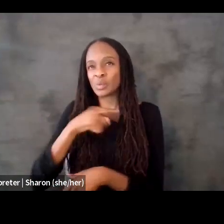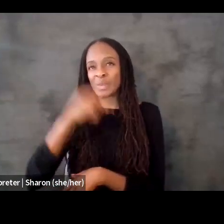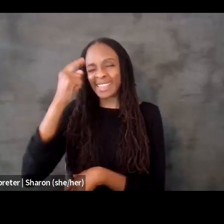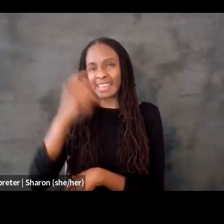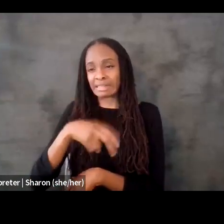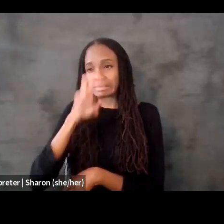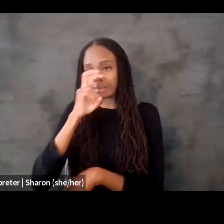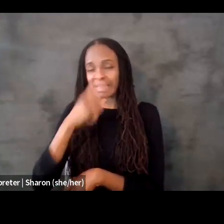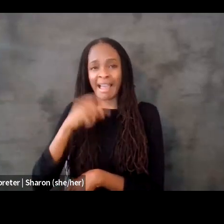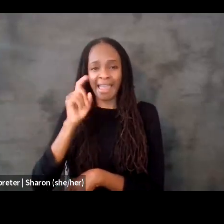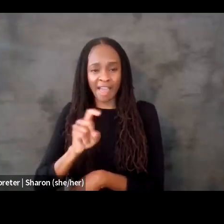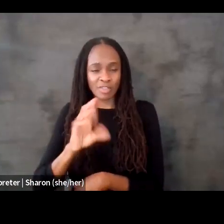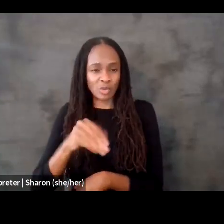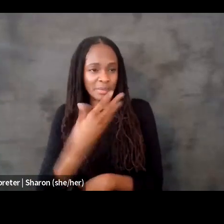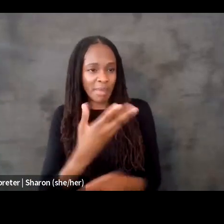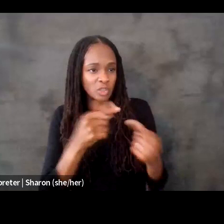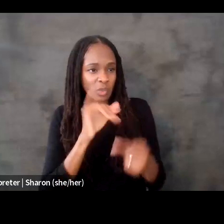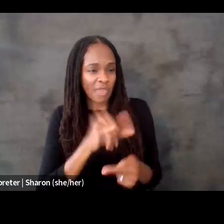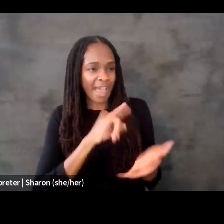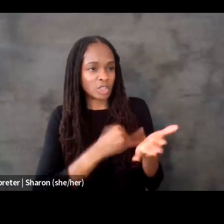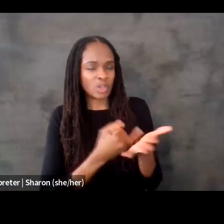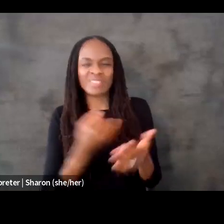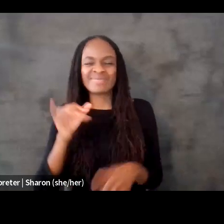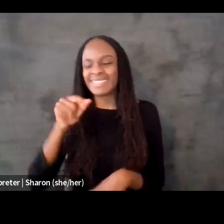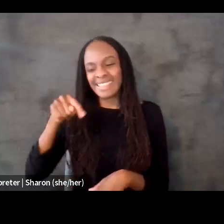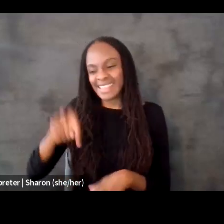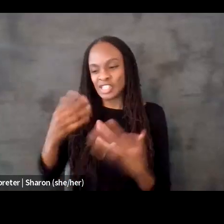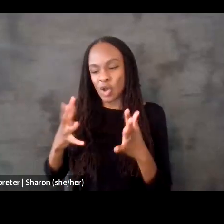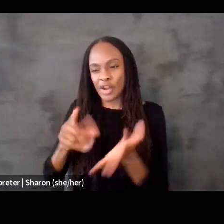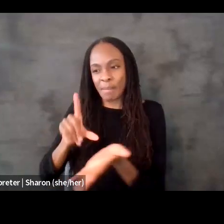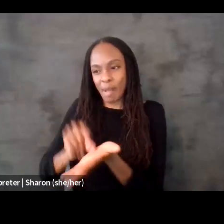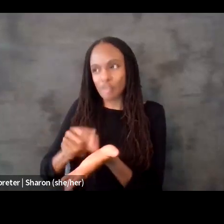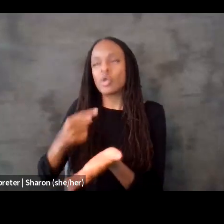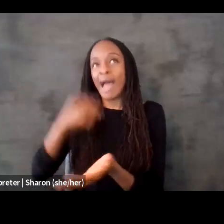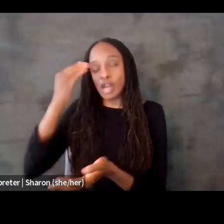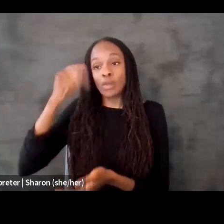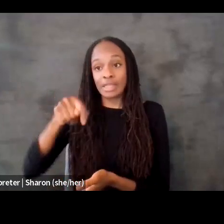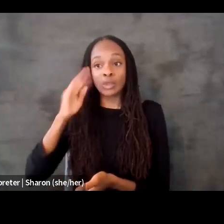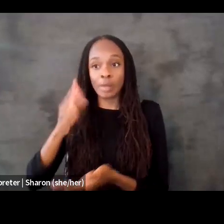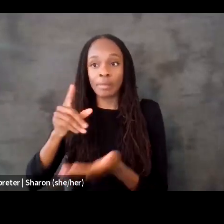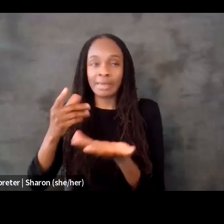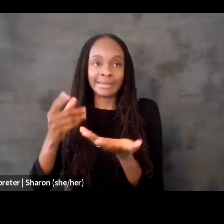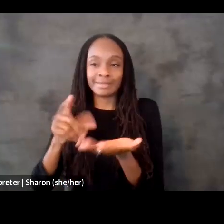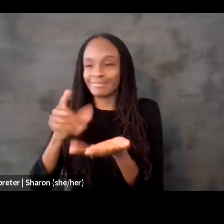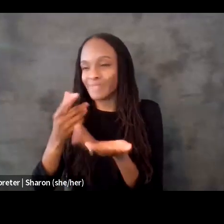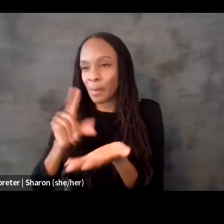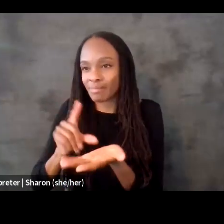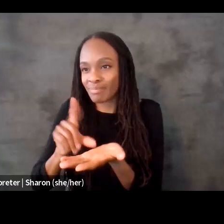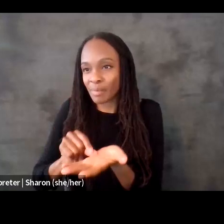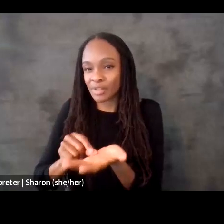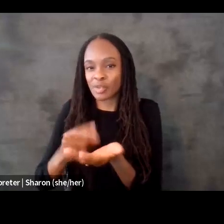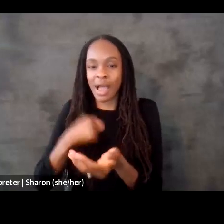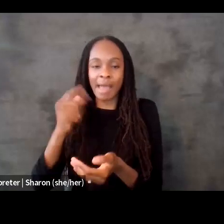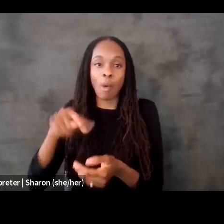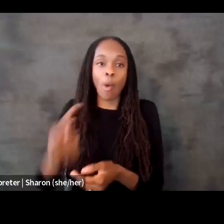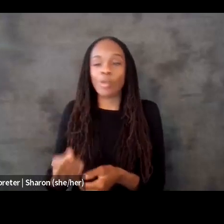to submit to this journal, or, well, this has already been published, so I know that this can be published, or I'm just replicating this. And so I really think that